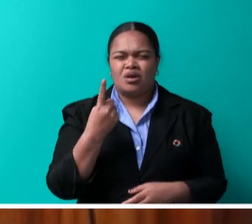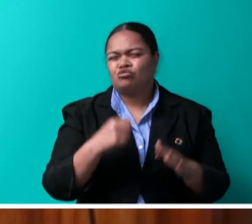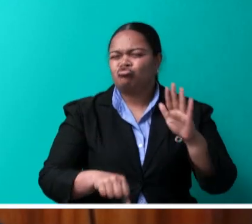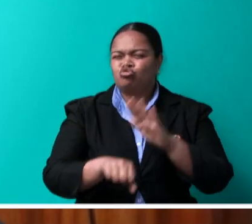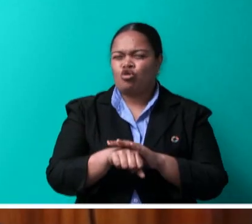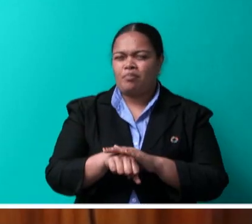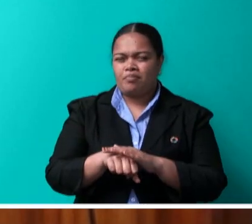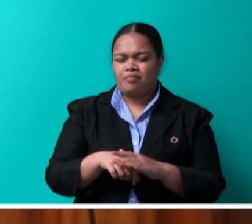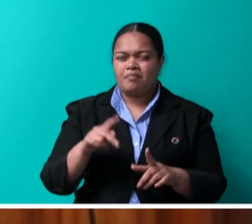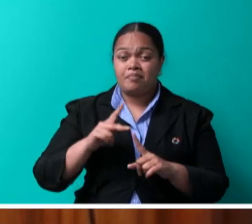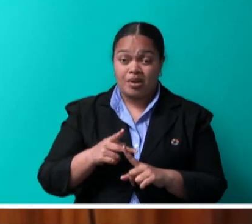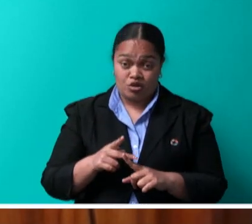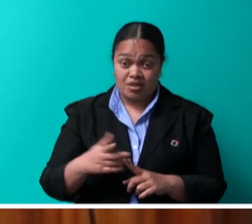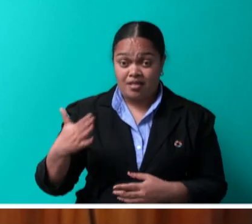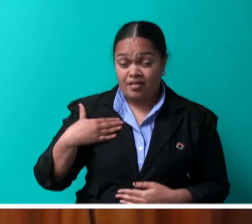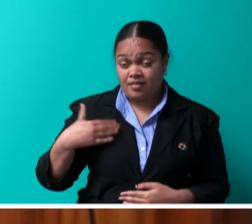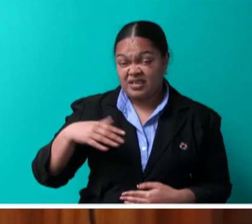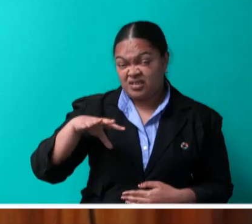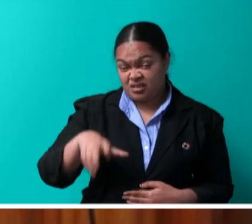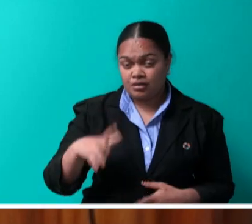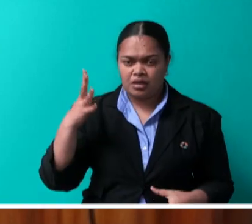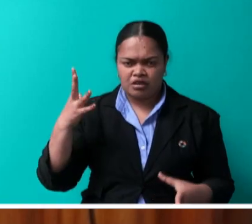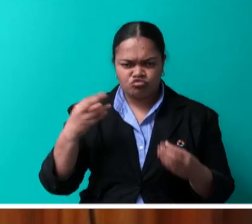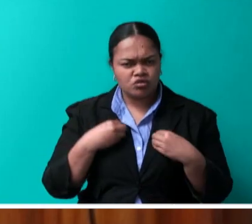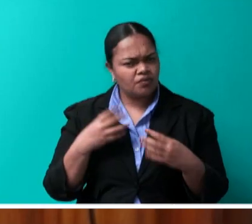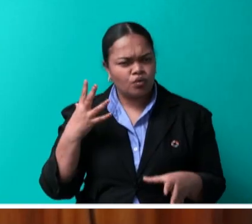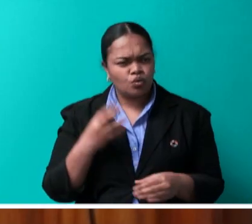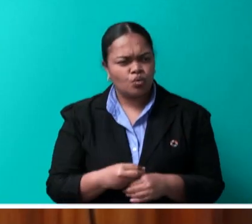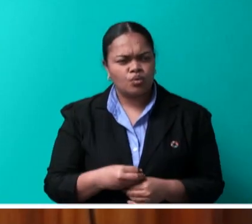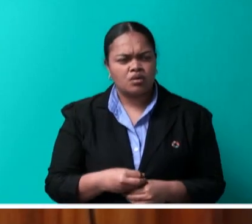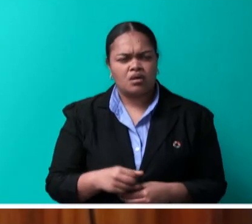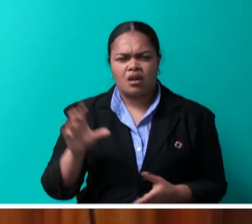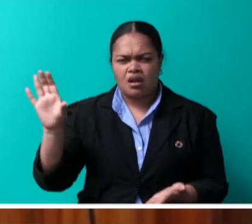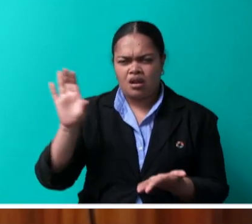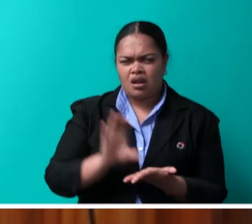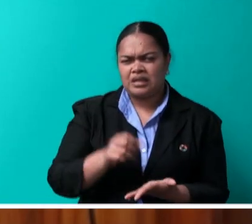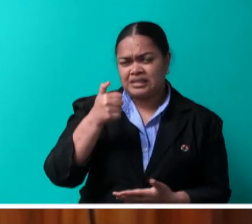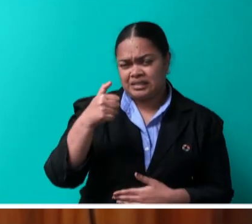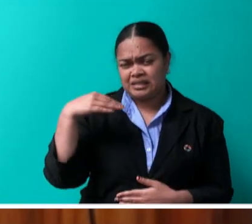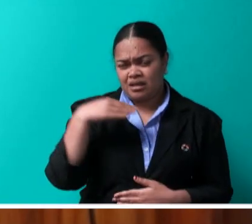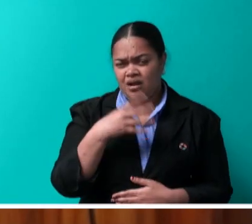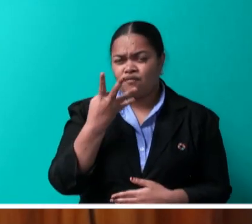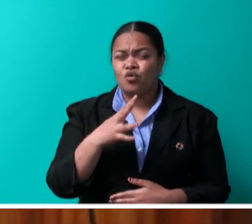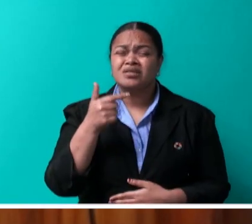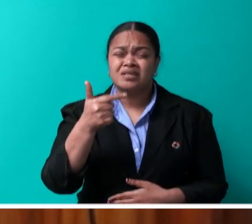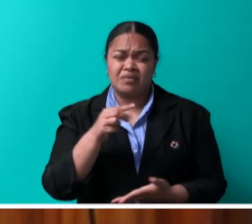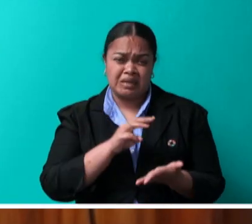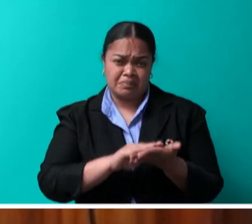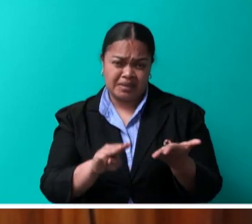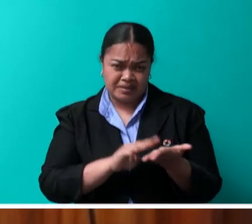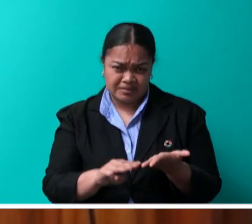priorities. The health sector receives a total allocation of 647 million,